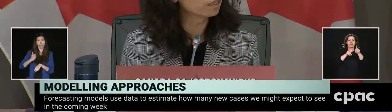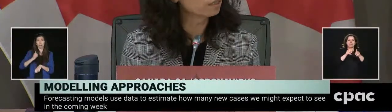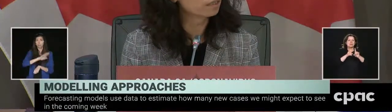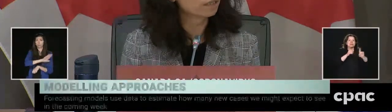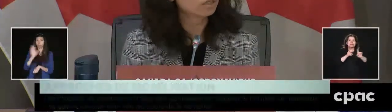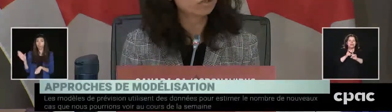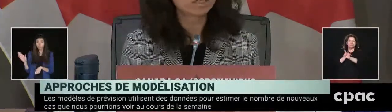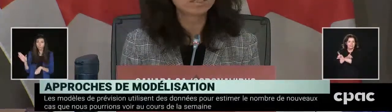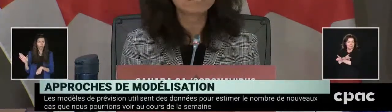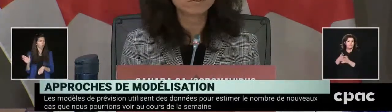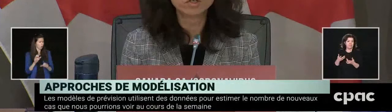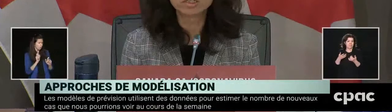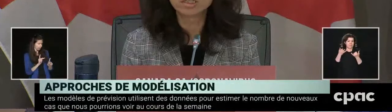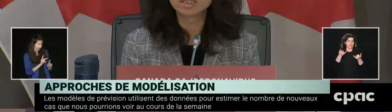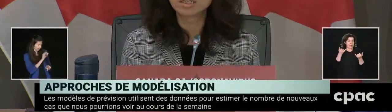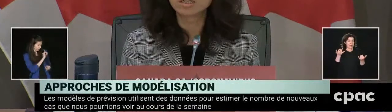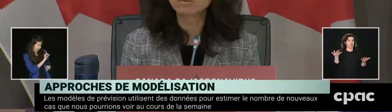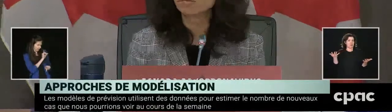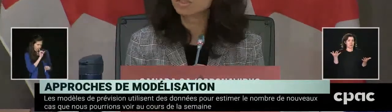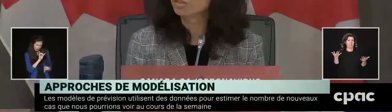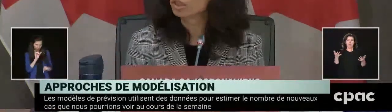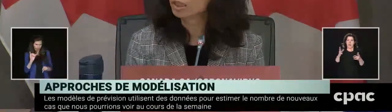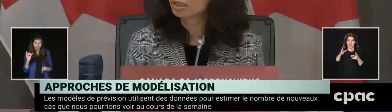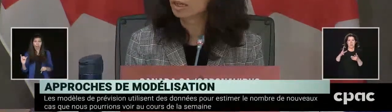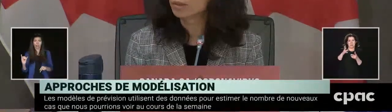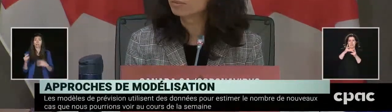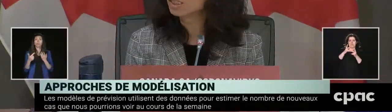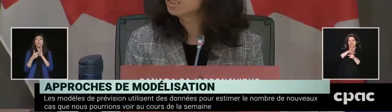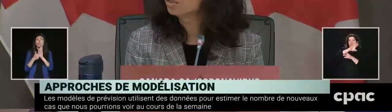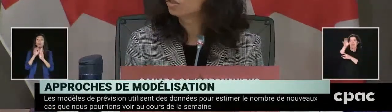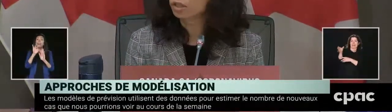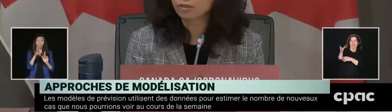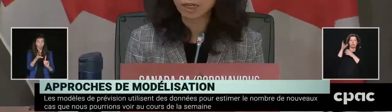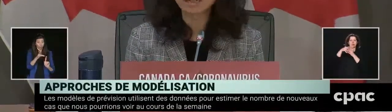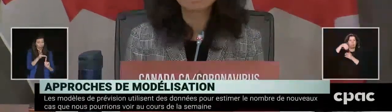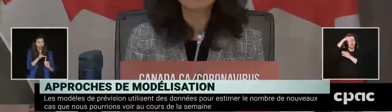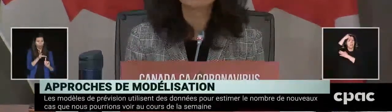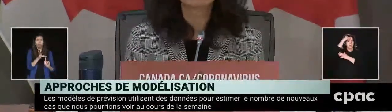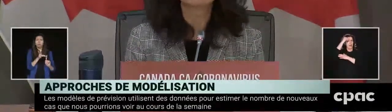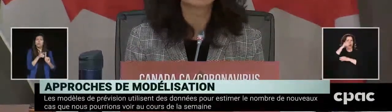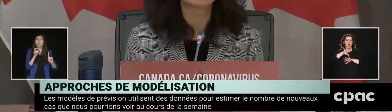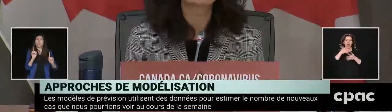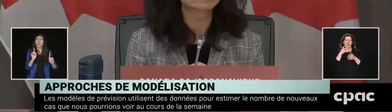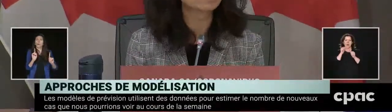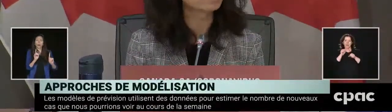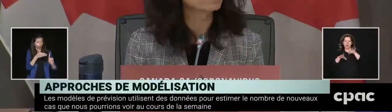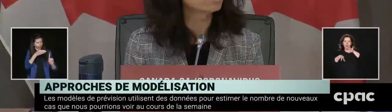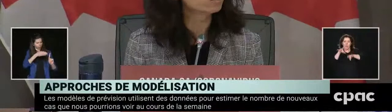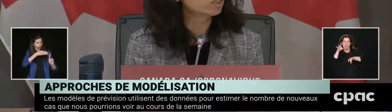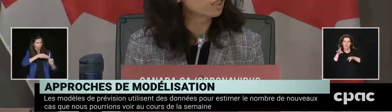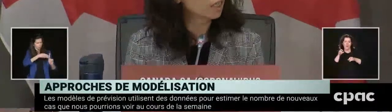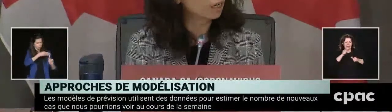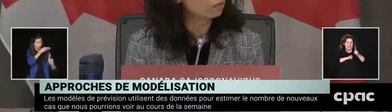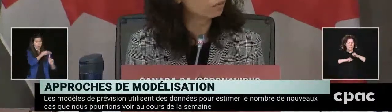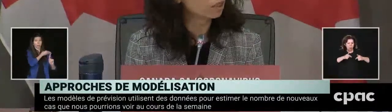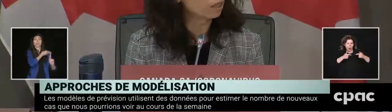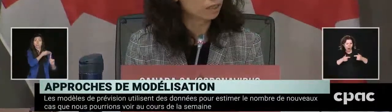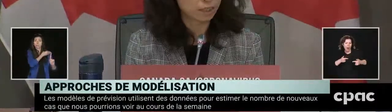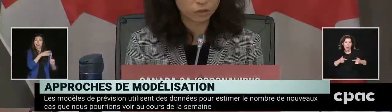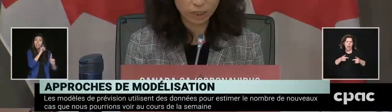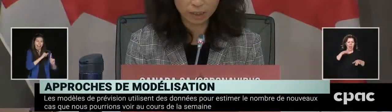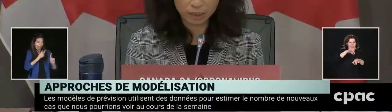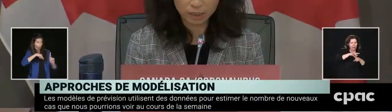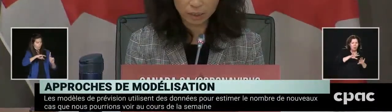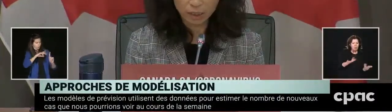contact tracing, trying to enforce the human resources that might be needed to do that, looking at whether technology can help